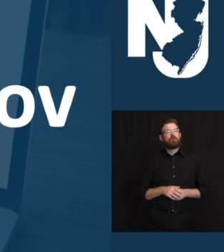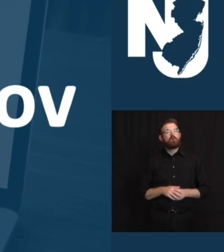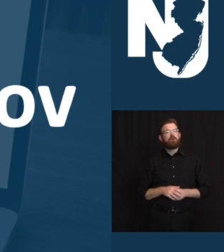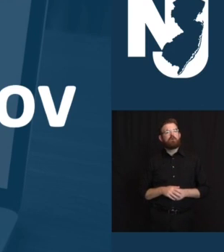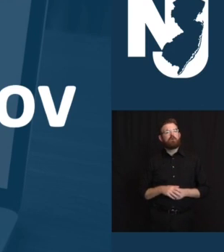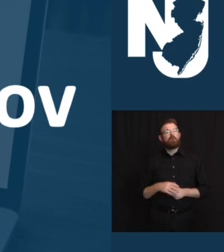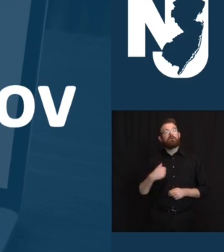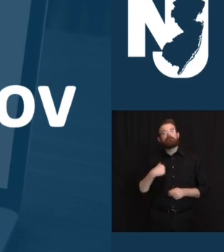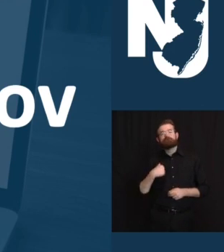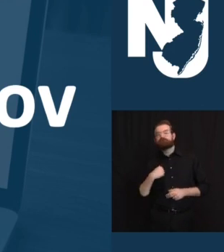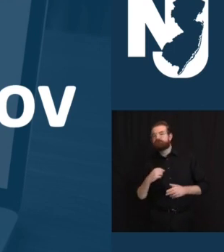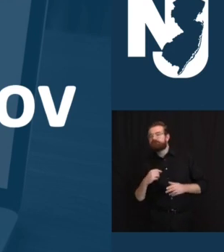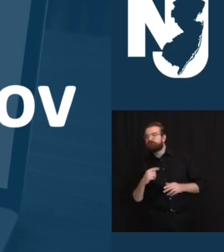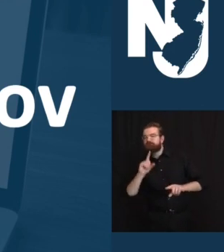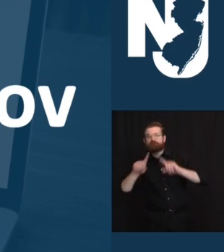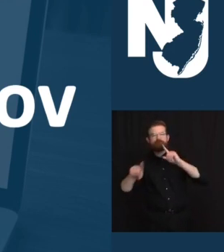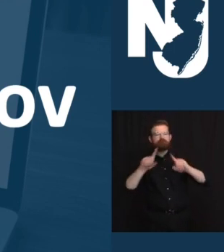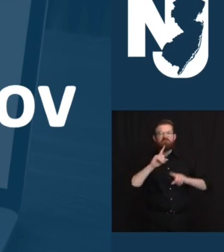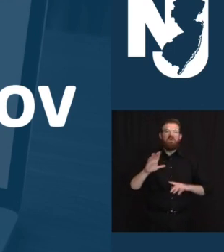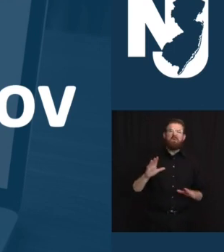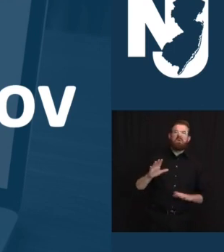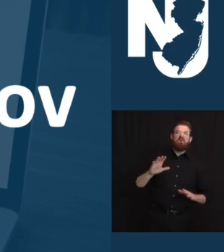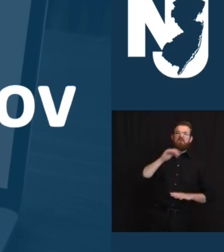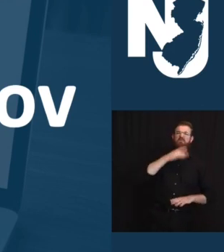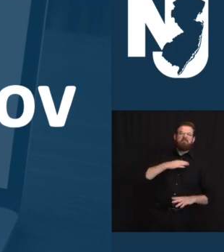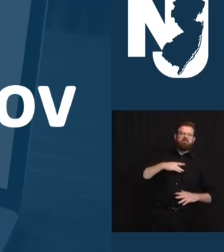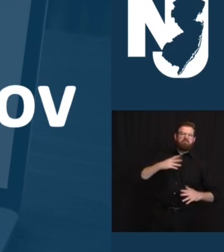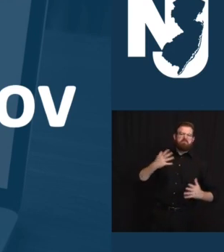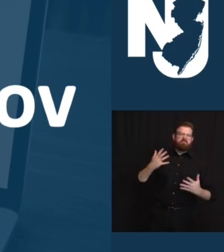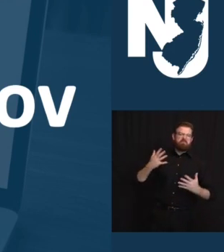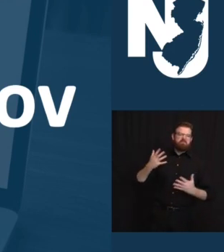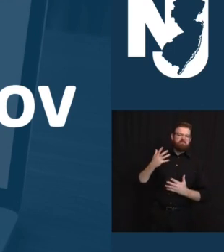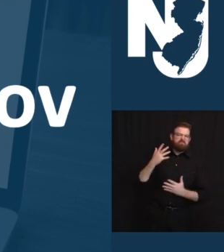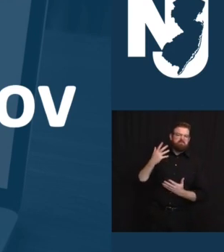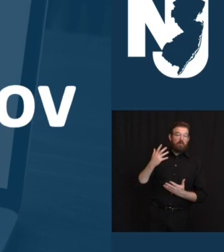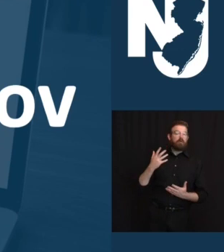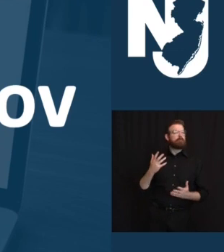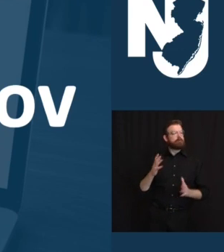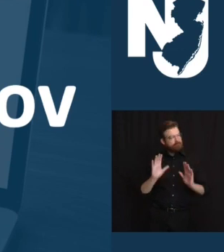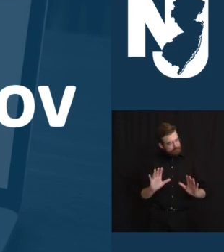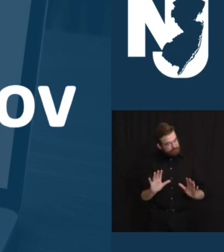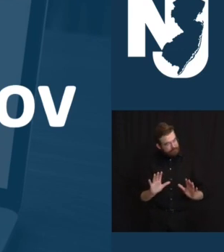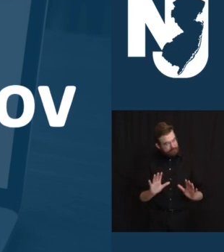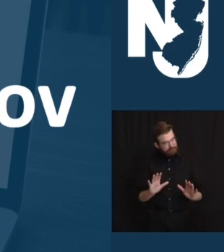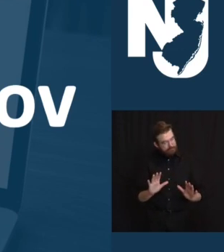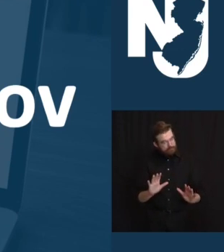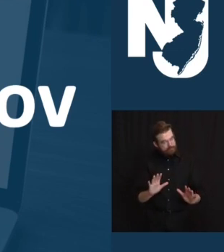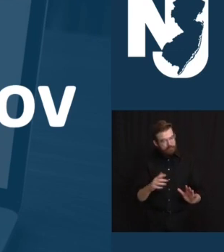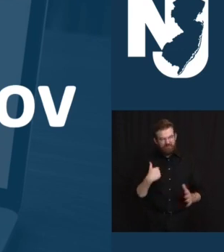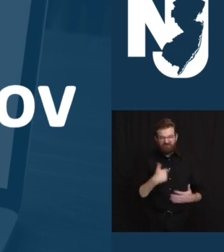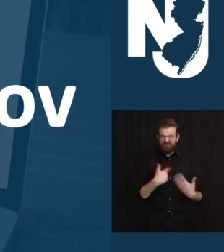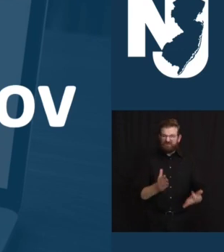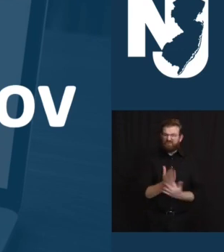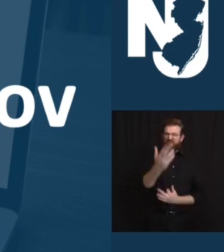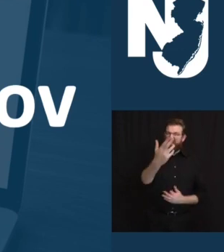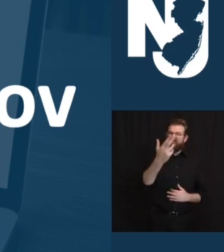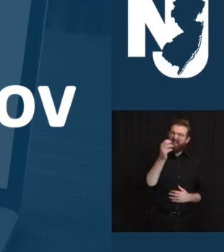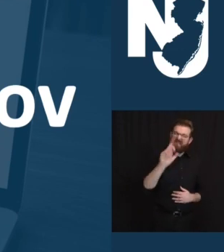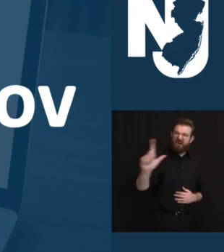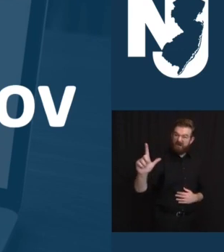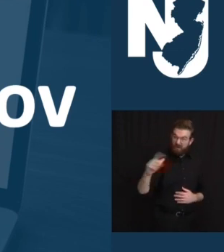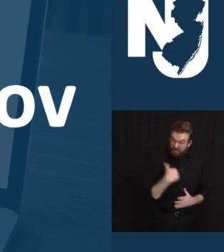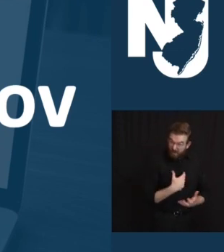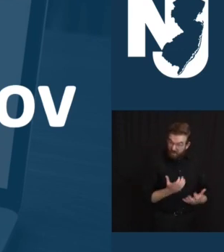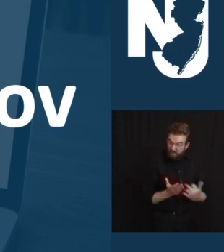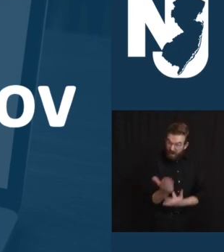go back to where we were. We've been through hell, and we don't want to go through hell again. I would rather only have to do things